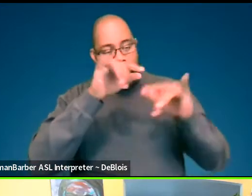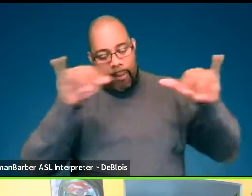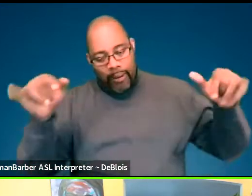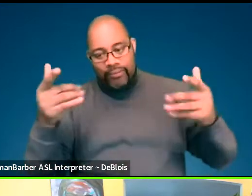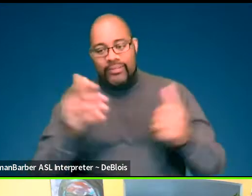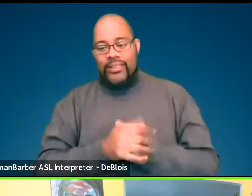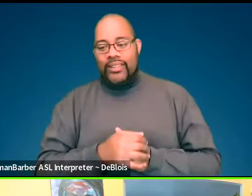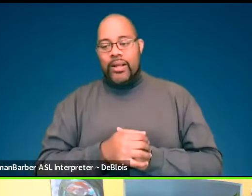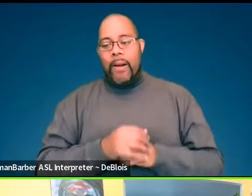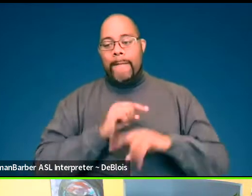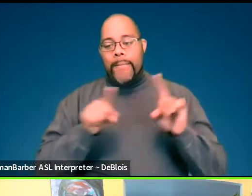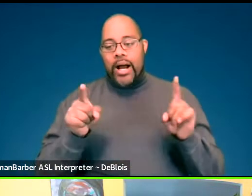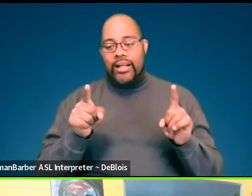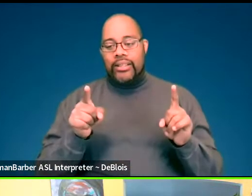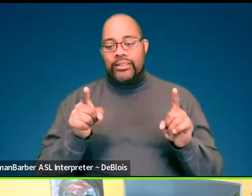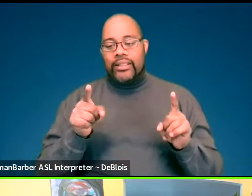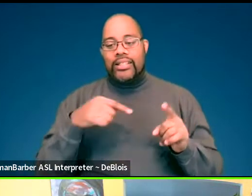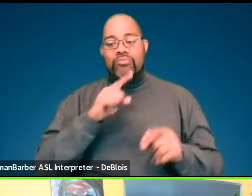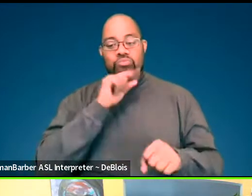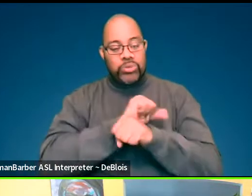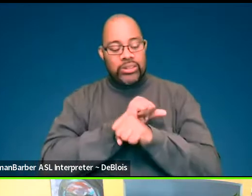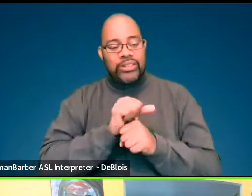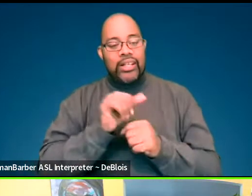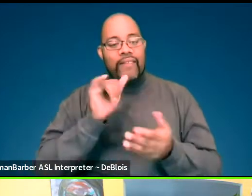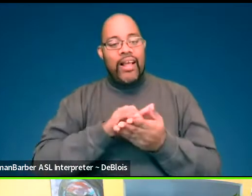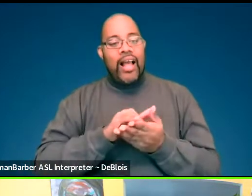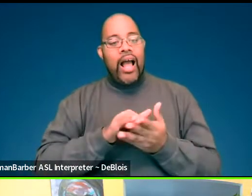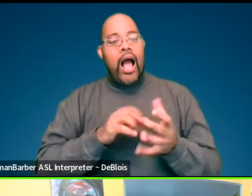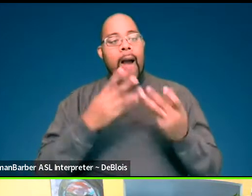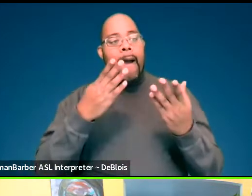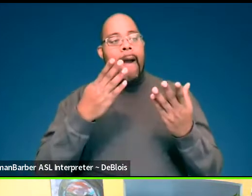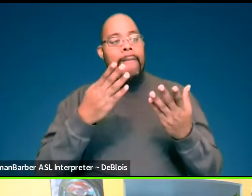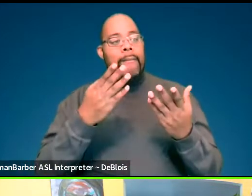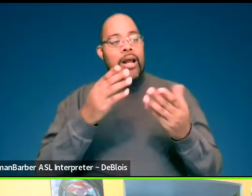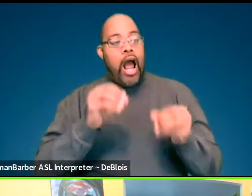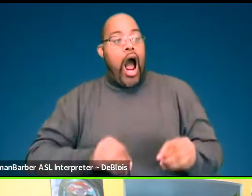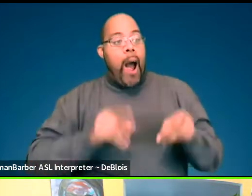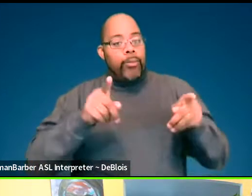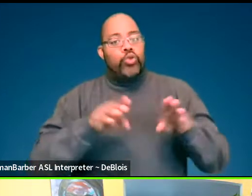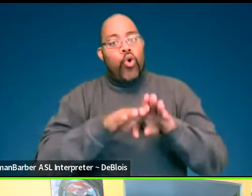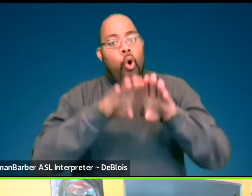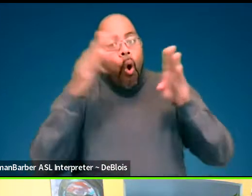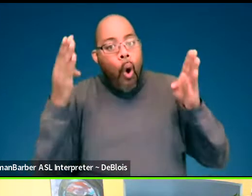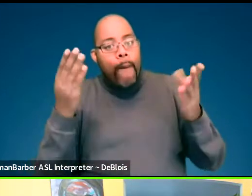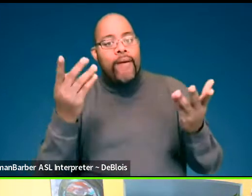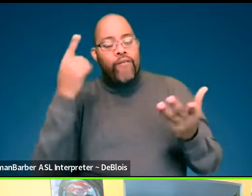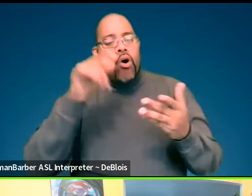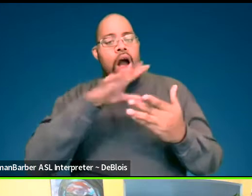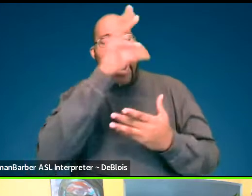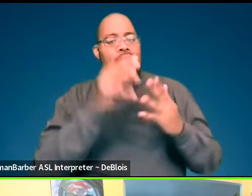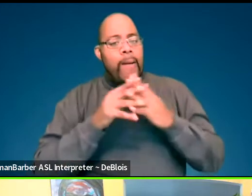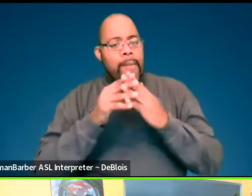blah. But the reality that like how many doors it actually opened for